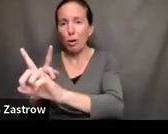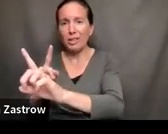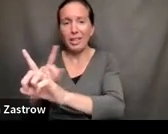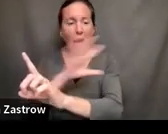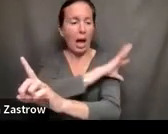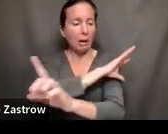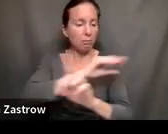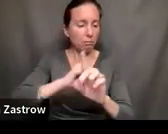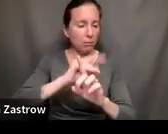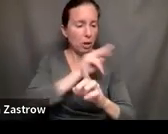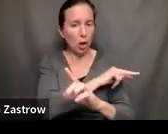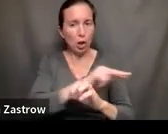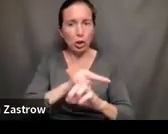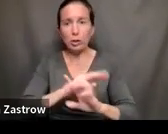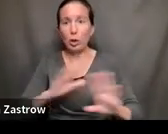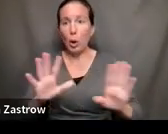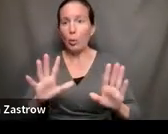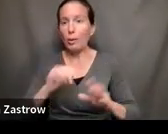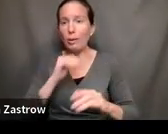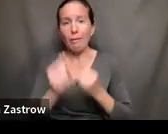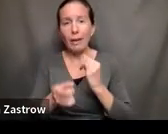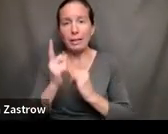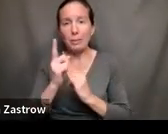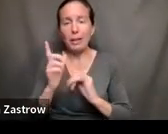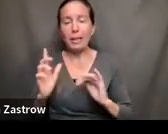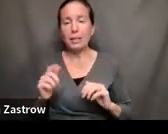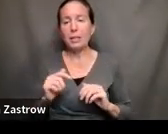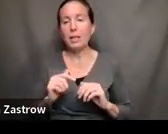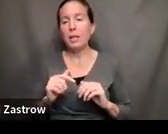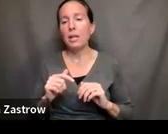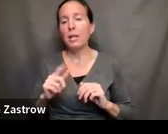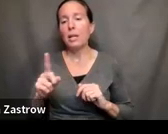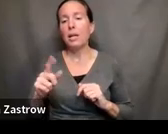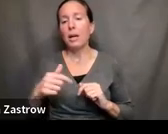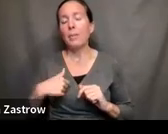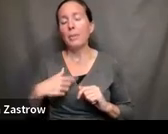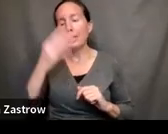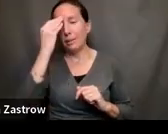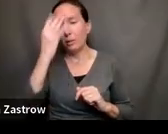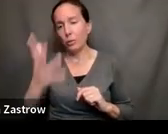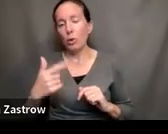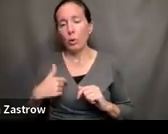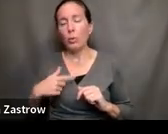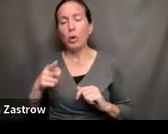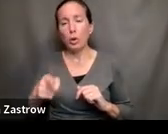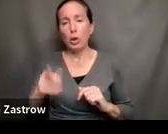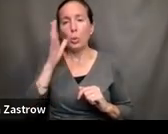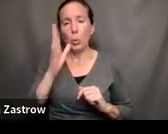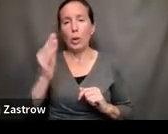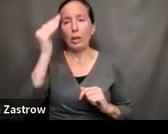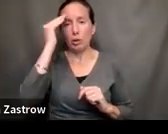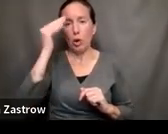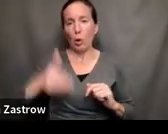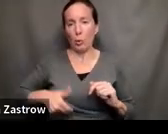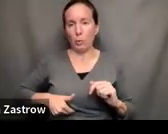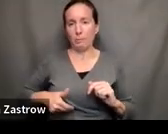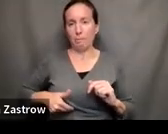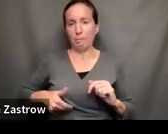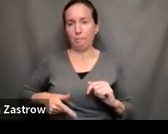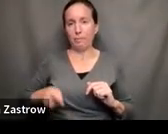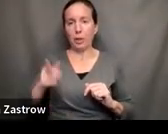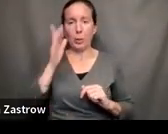You'll know. Yeah. I know that exactly. Sounds like a cop out, but it's really different for every kid and every skill and every